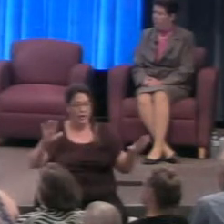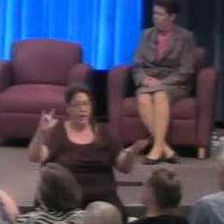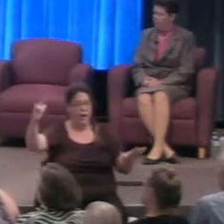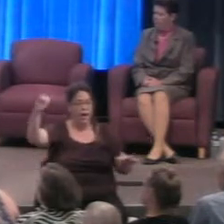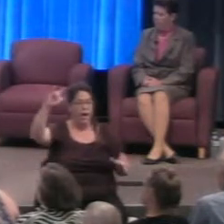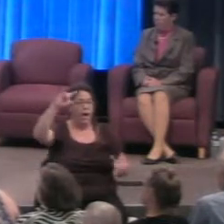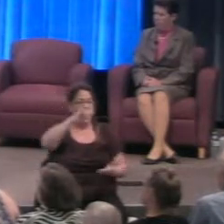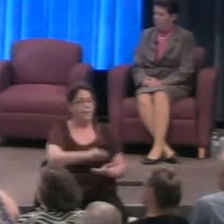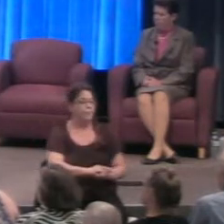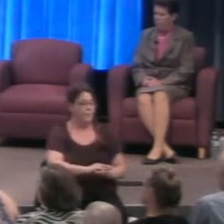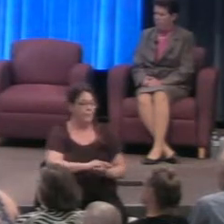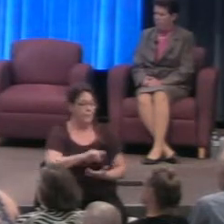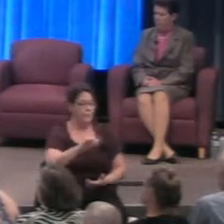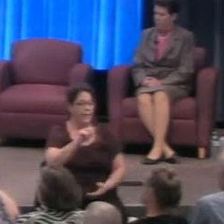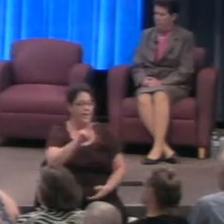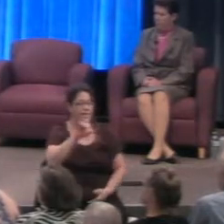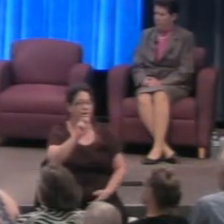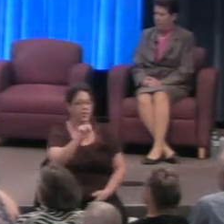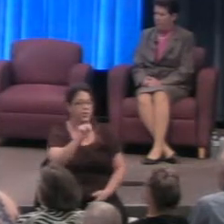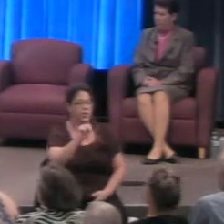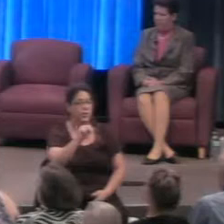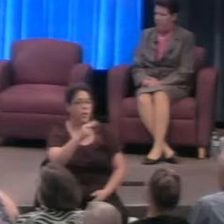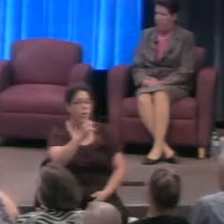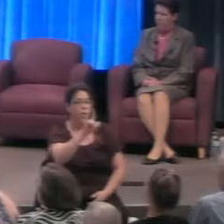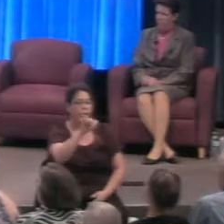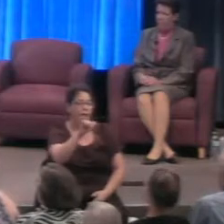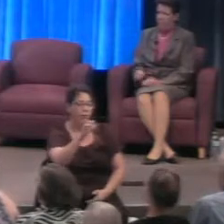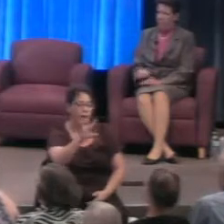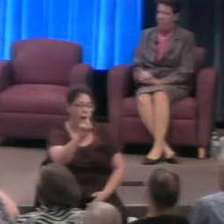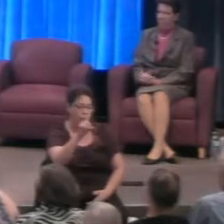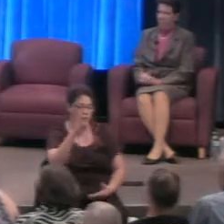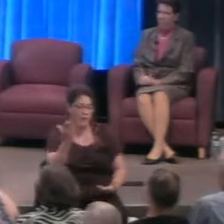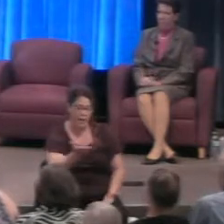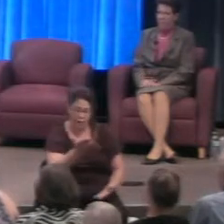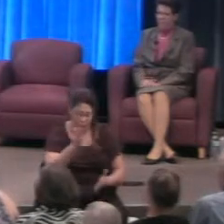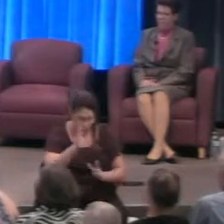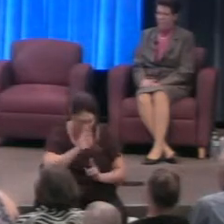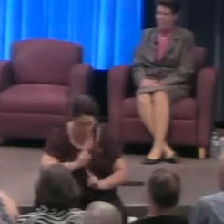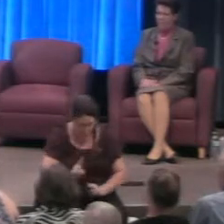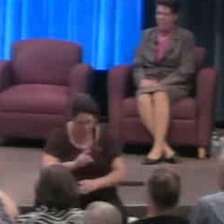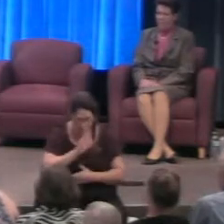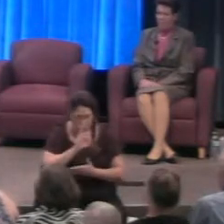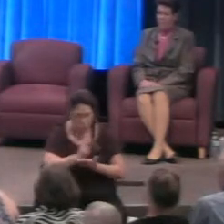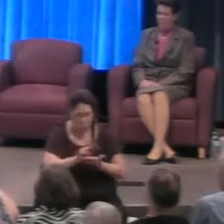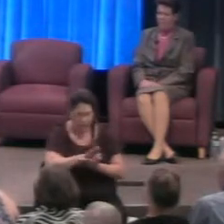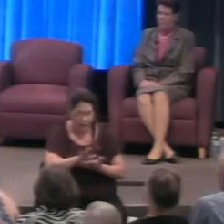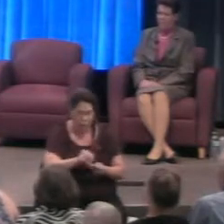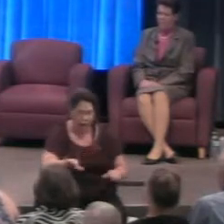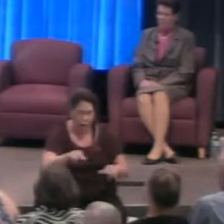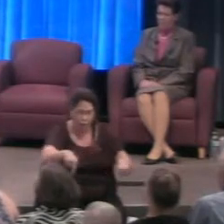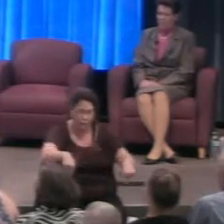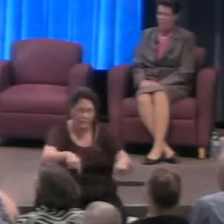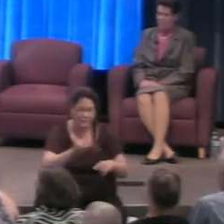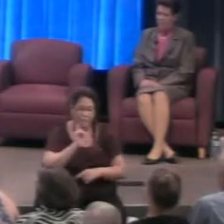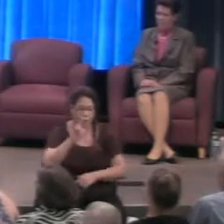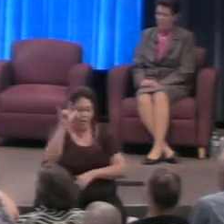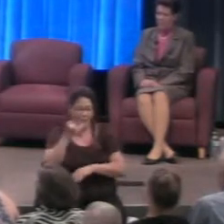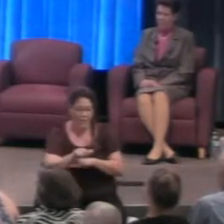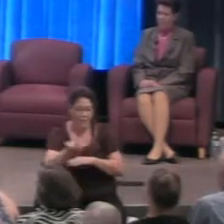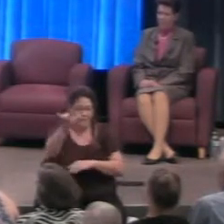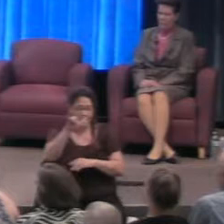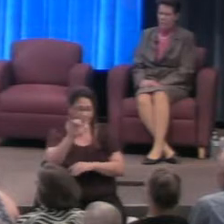here on aviation holy ground, Wright-Patterson Air Force Base in 1995 as part of a new team chartered